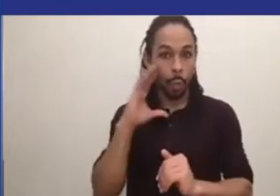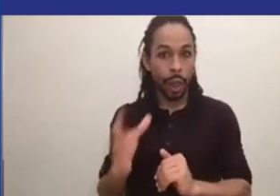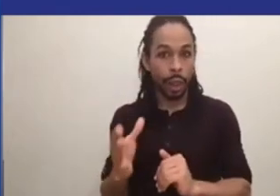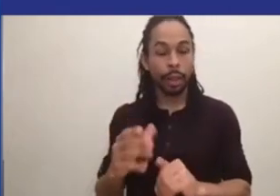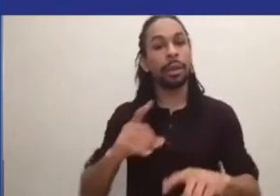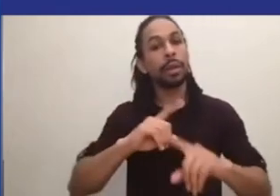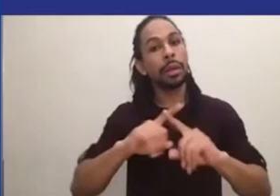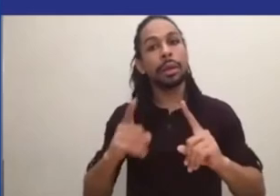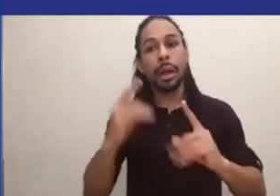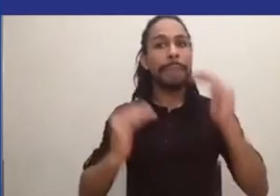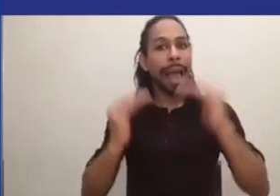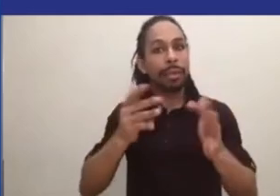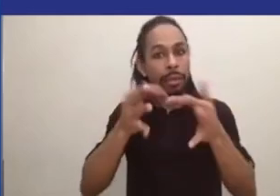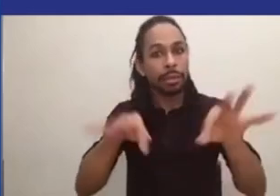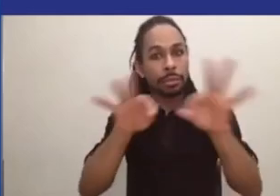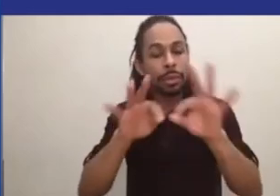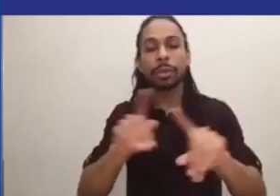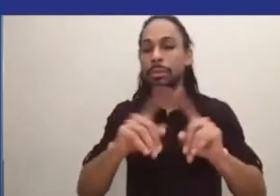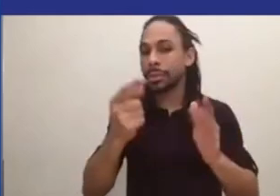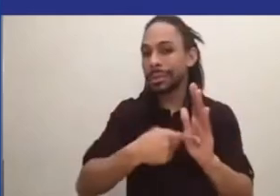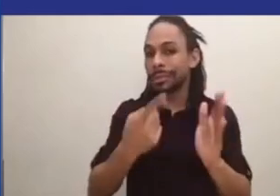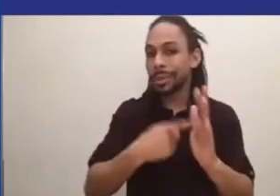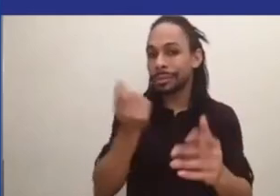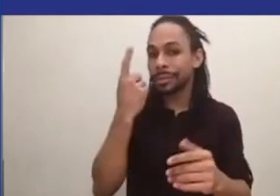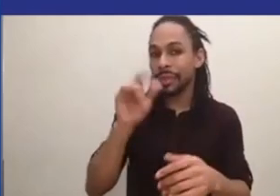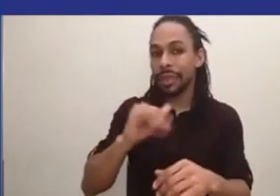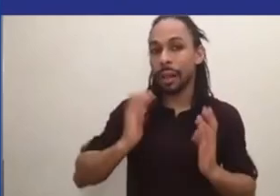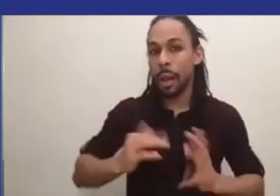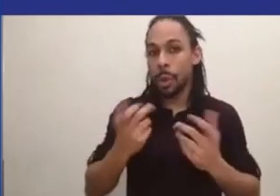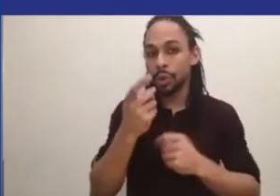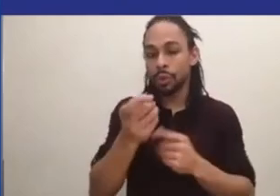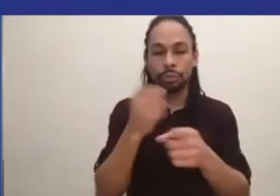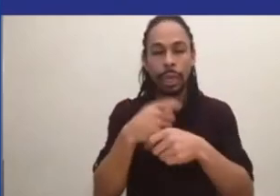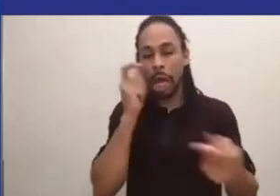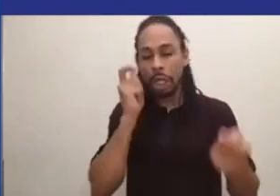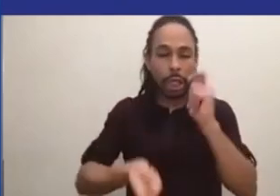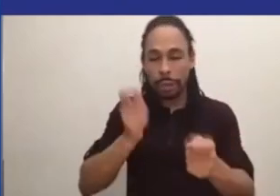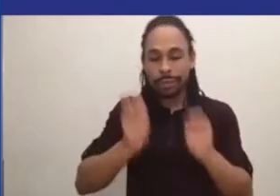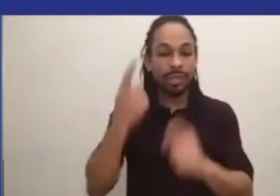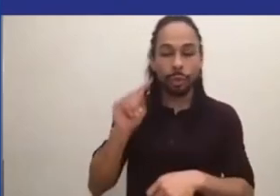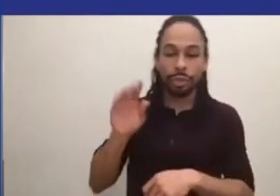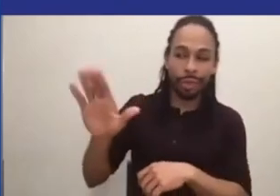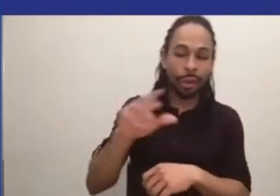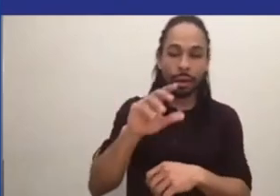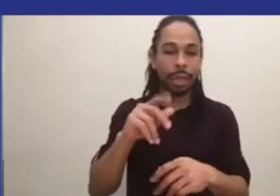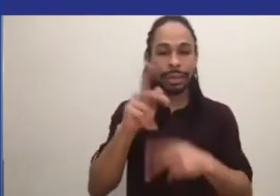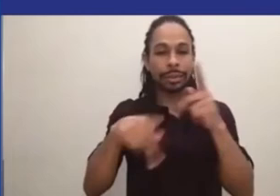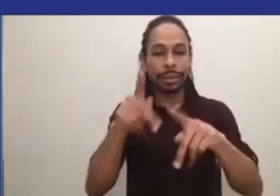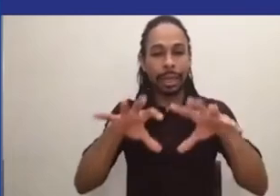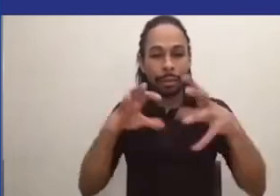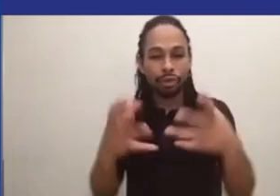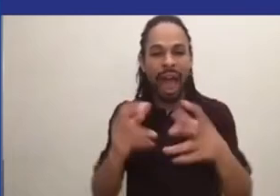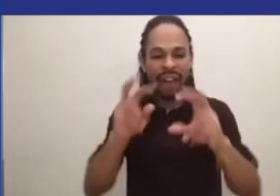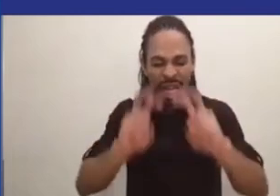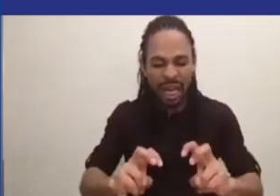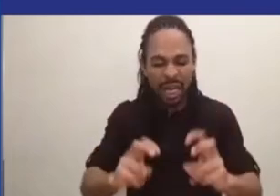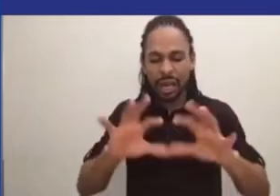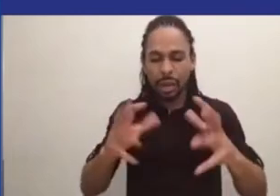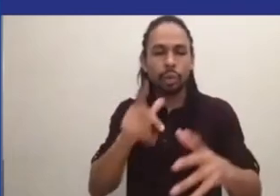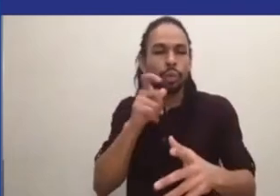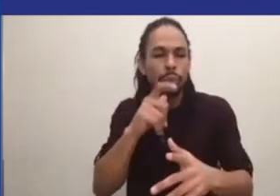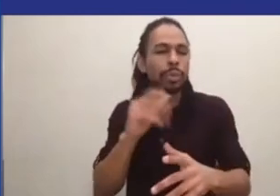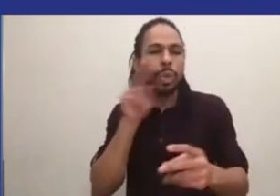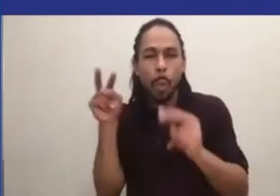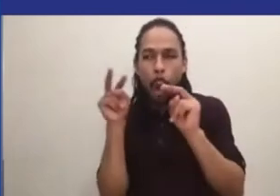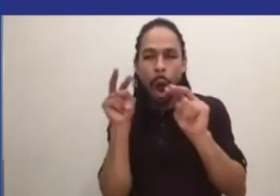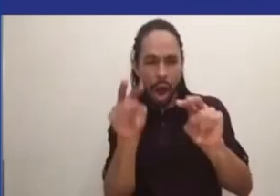mentioned, sometimes the client wants you to make adjustments or things for their demographic or whatever. And you make those allowances and those adjustments, but that